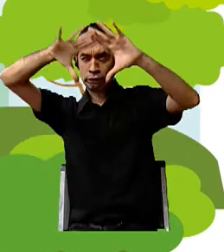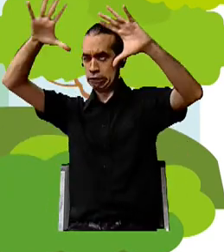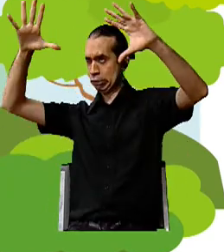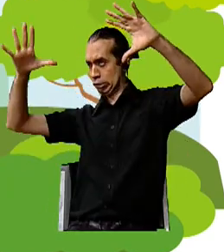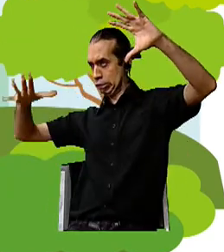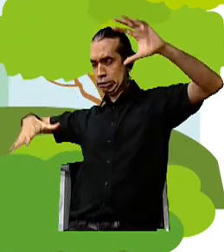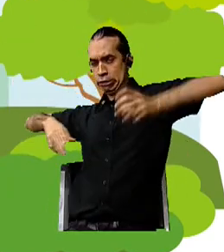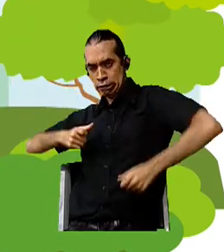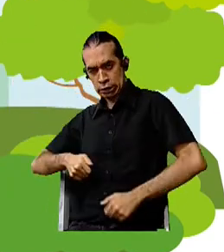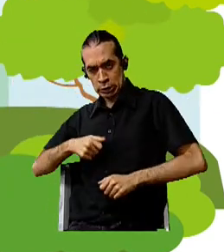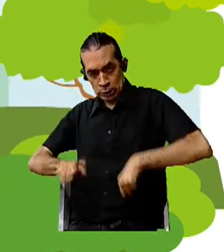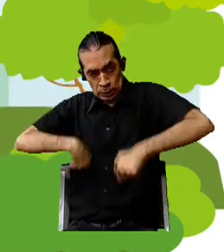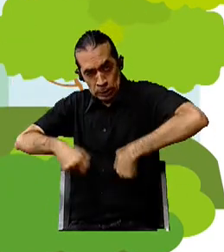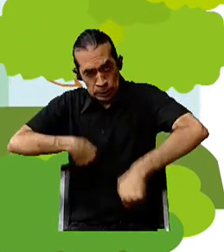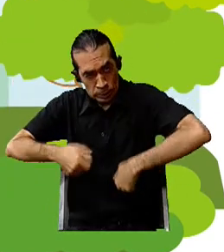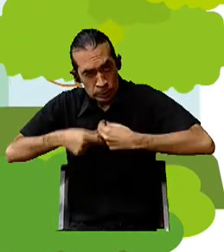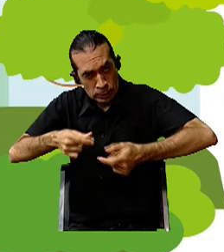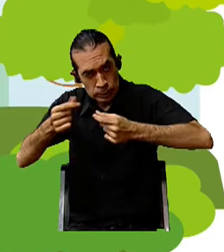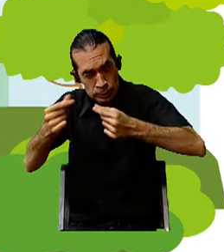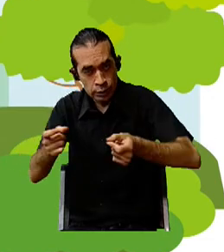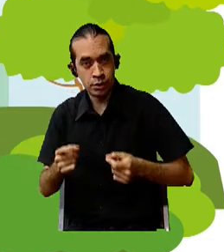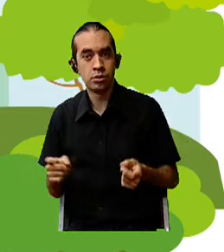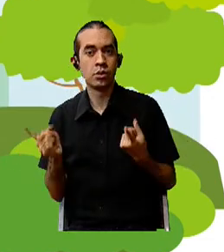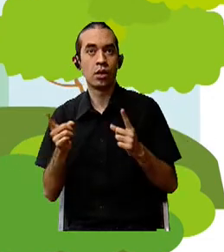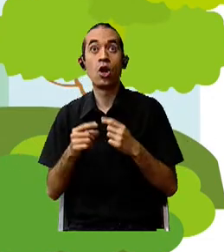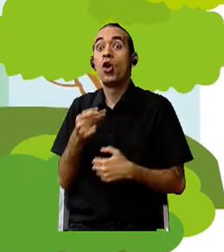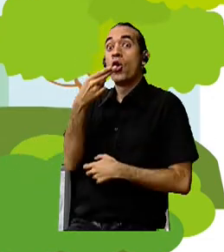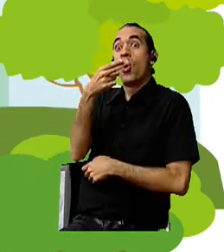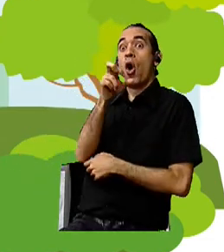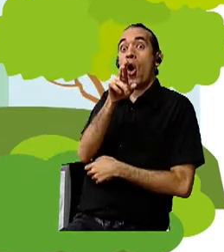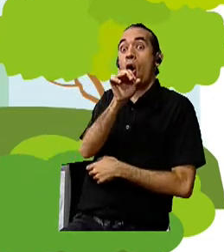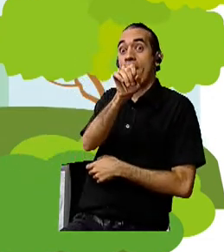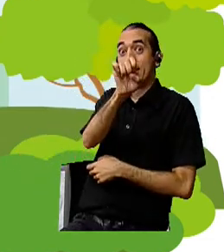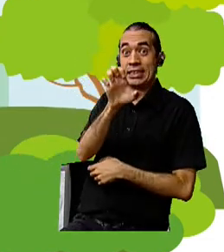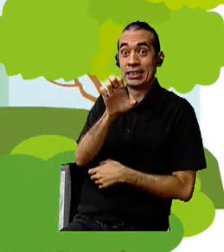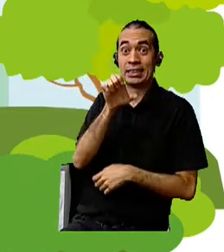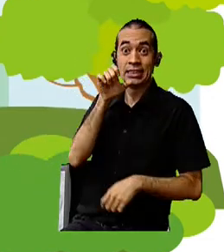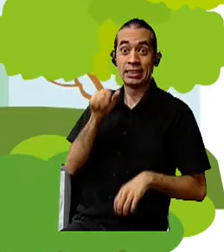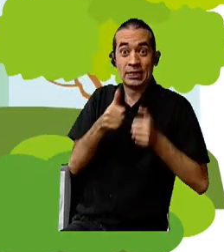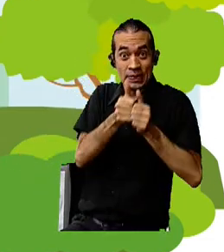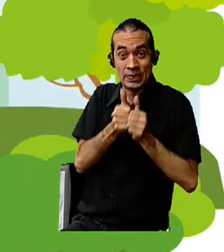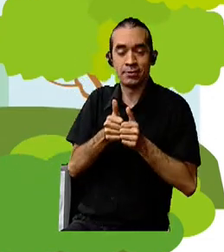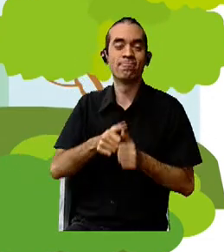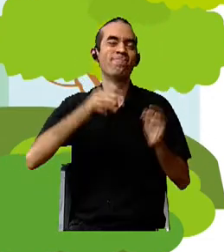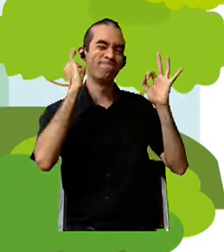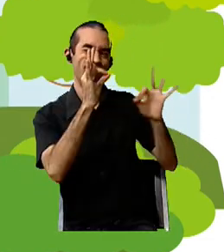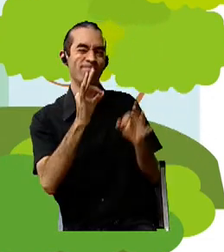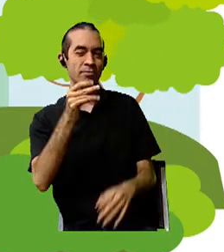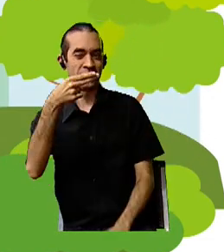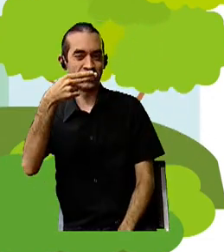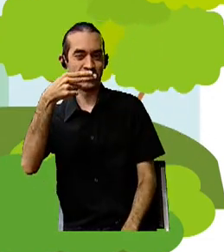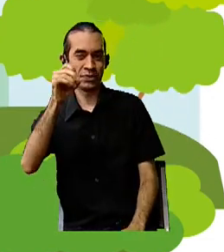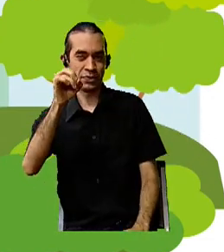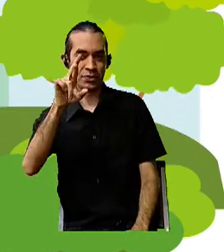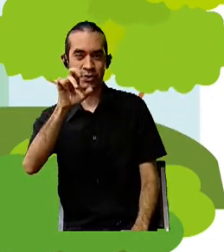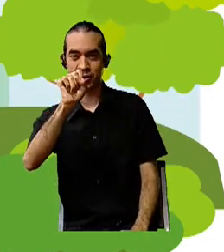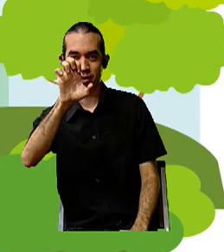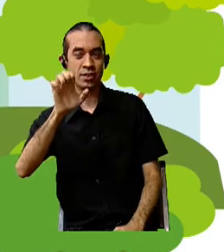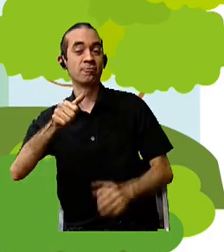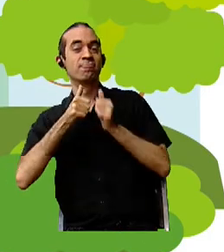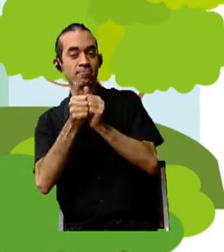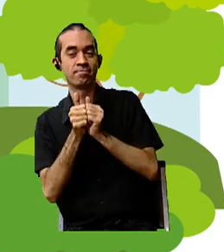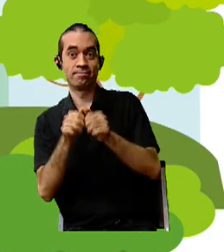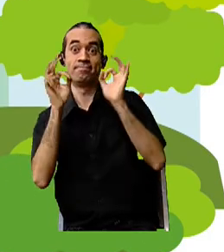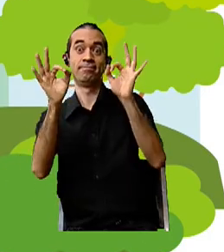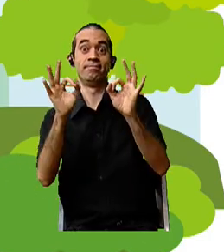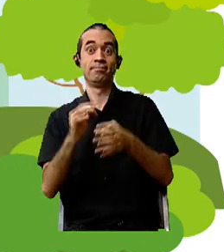very fast. What animal is that? A horse. Very good, Chuli. That's a horse. Okay,